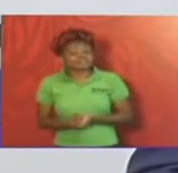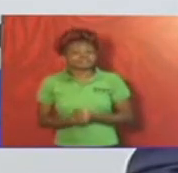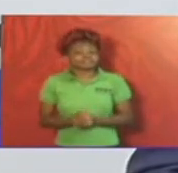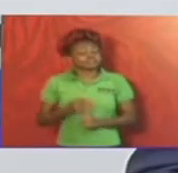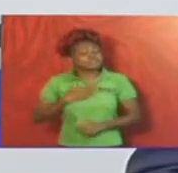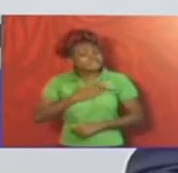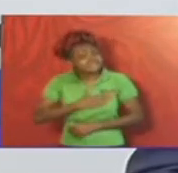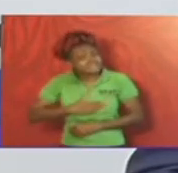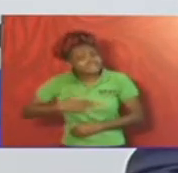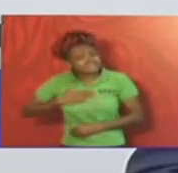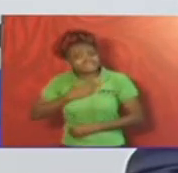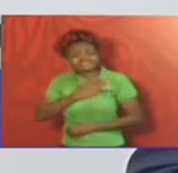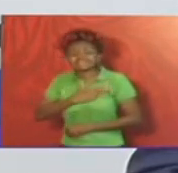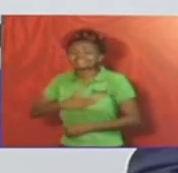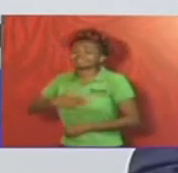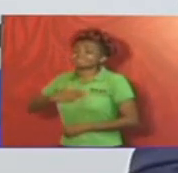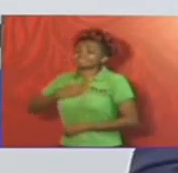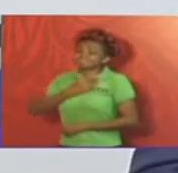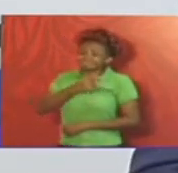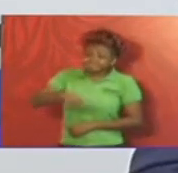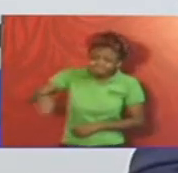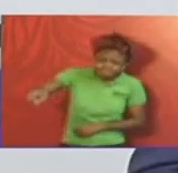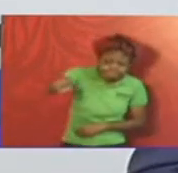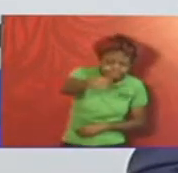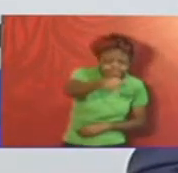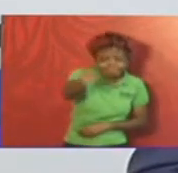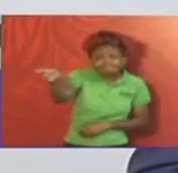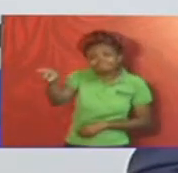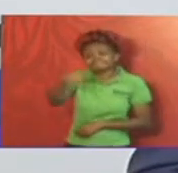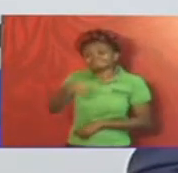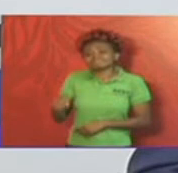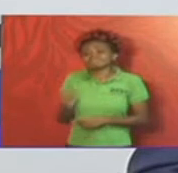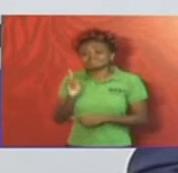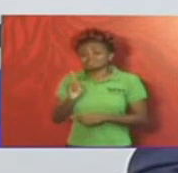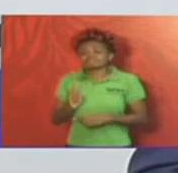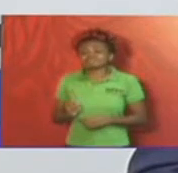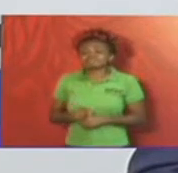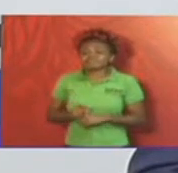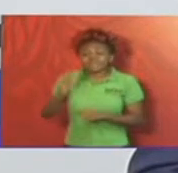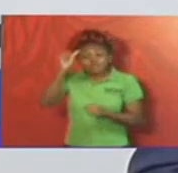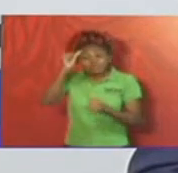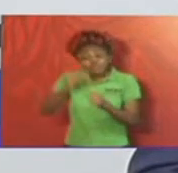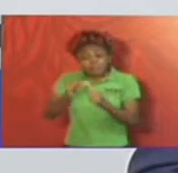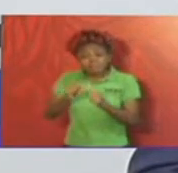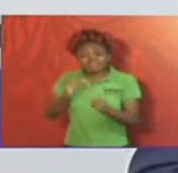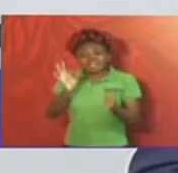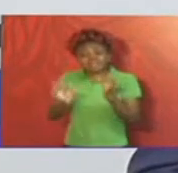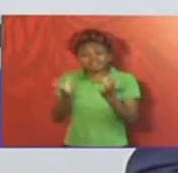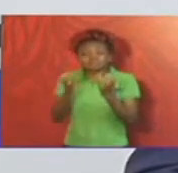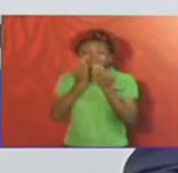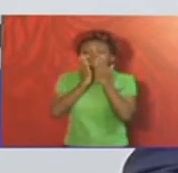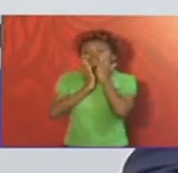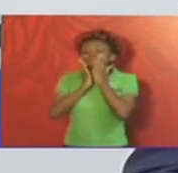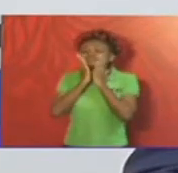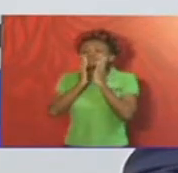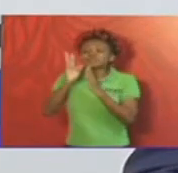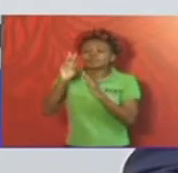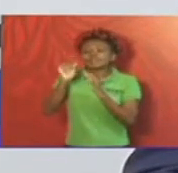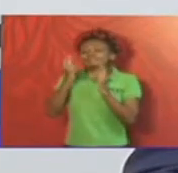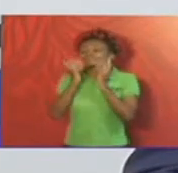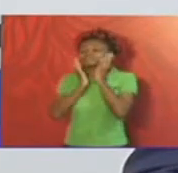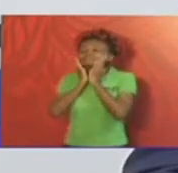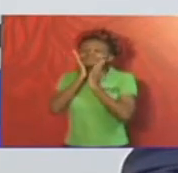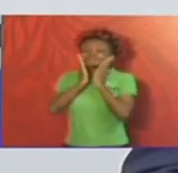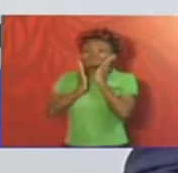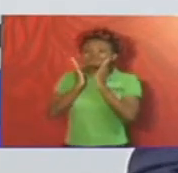as humanly possible, because you can't do a facial with a mask on, but you could do a massage with a mask